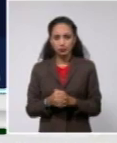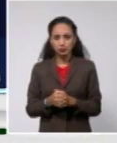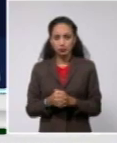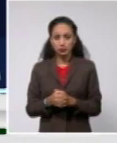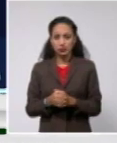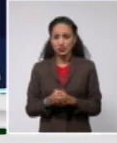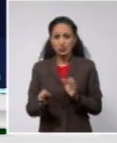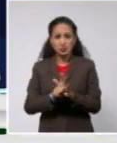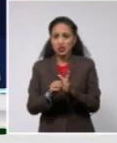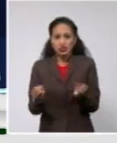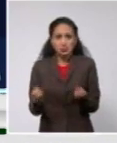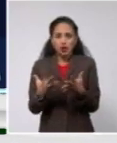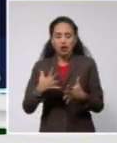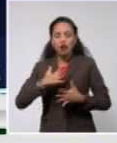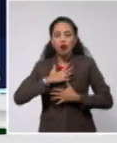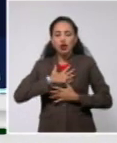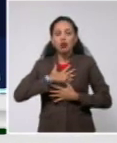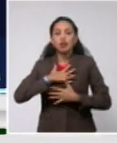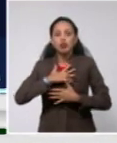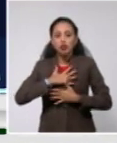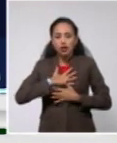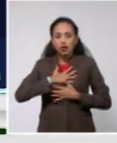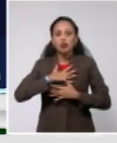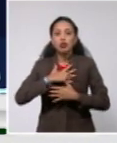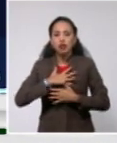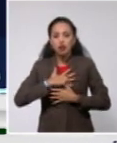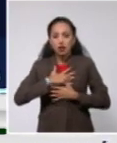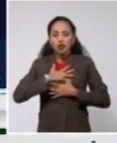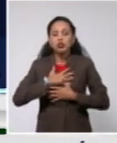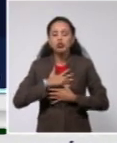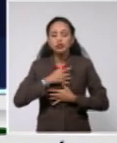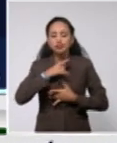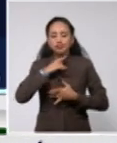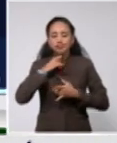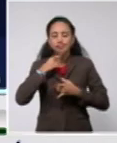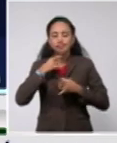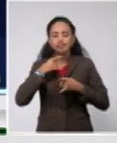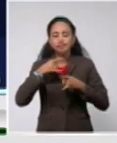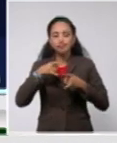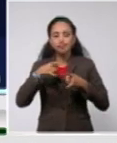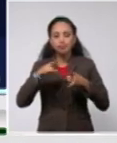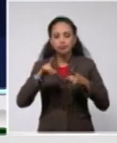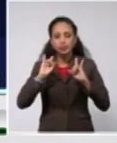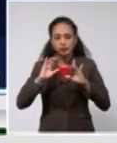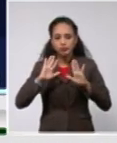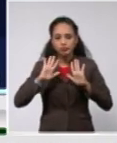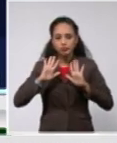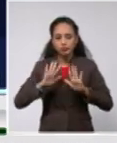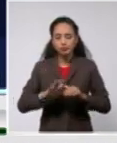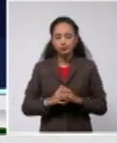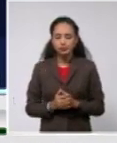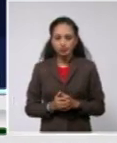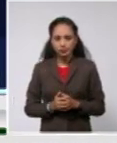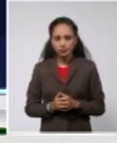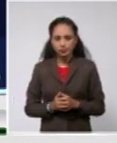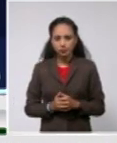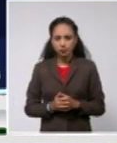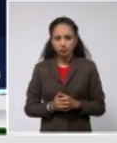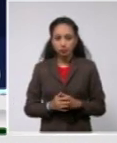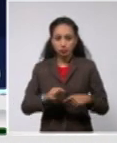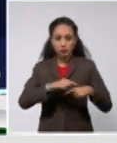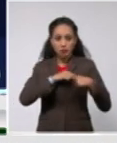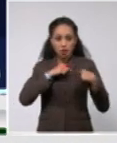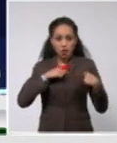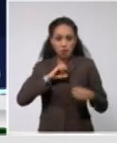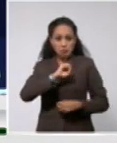later on August the 16th. The patient suffered a series of complications from the outset, remaining